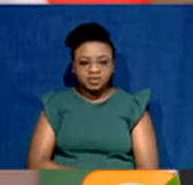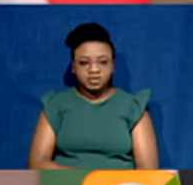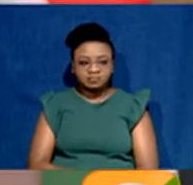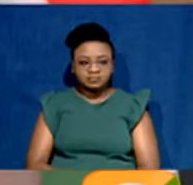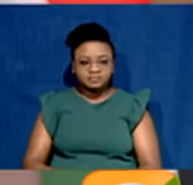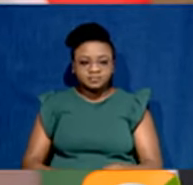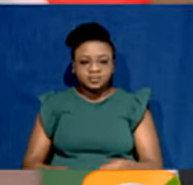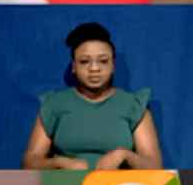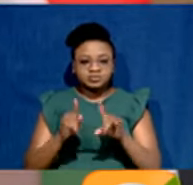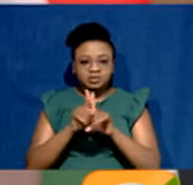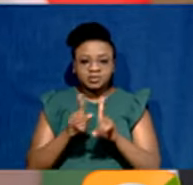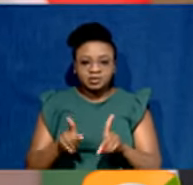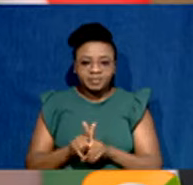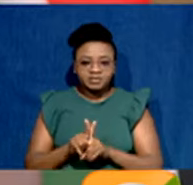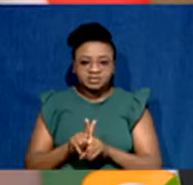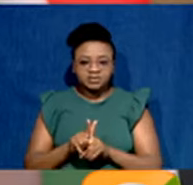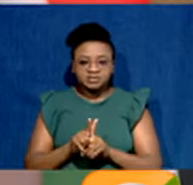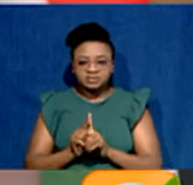The issue of